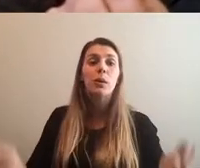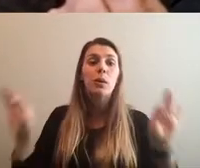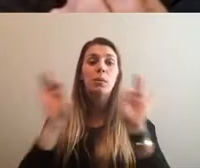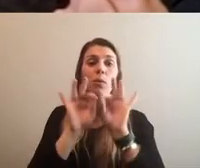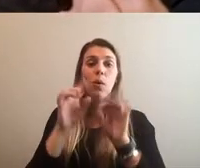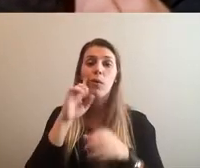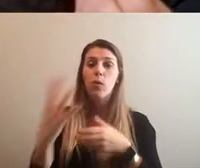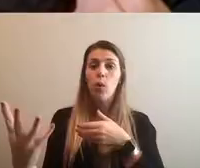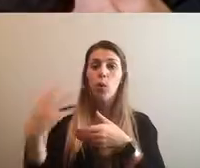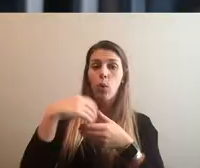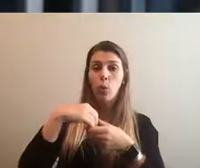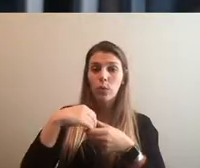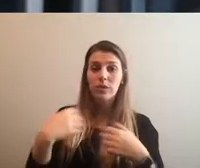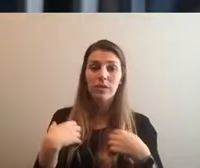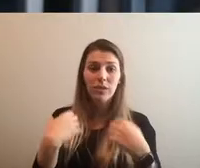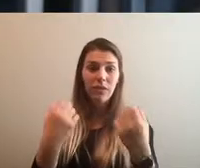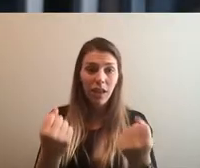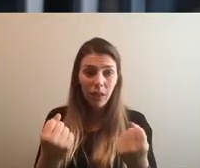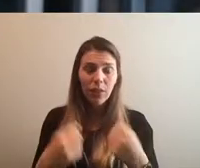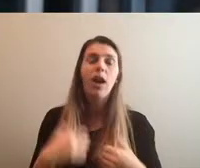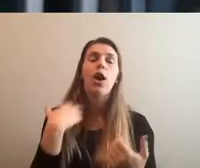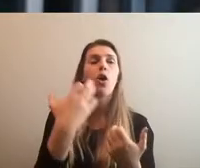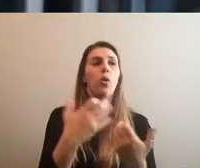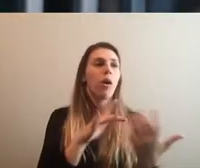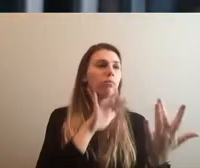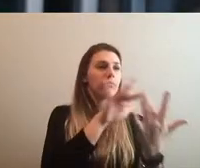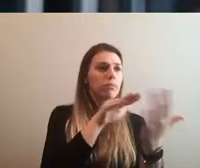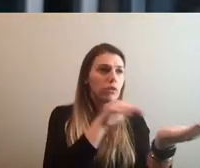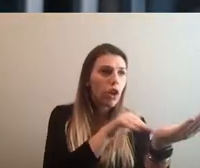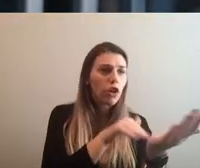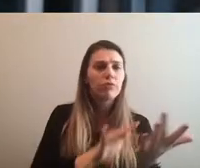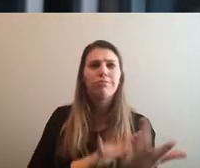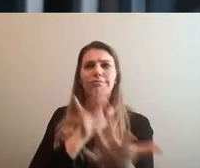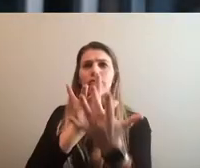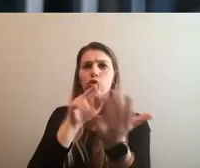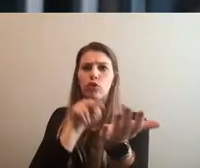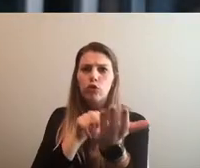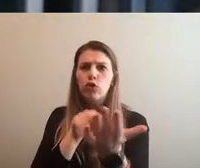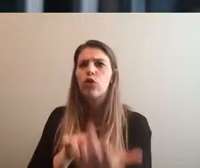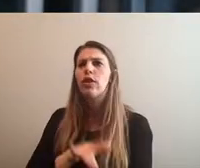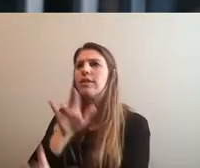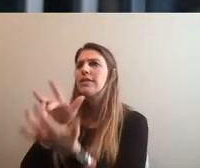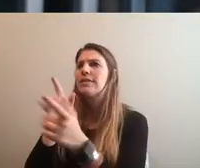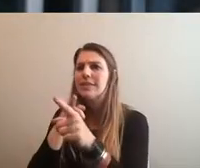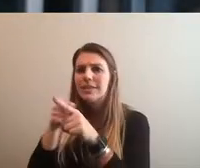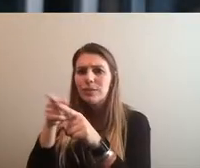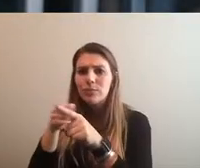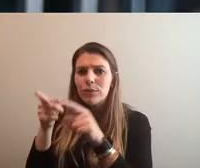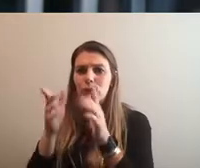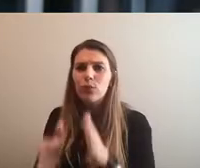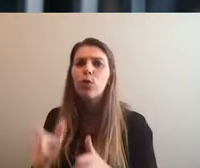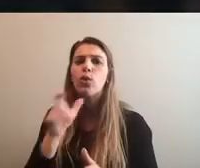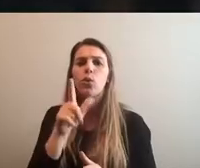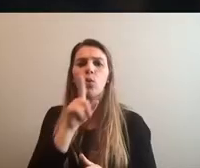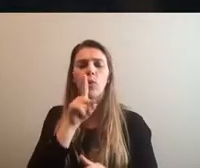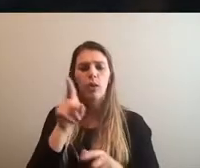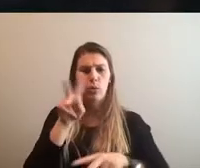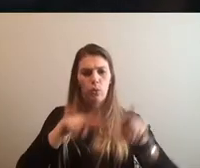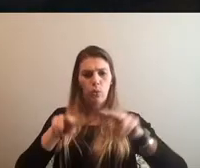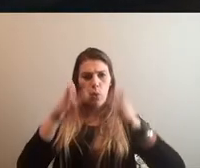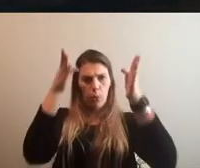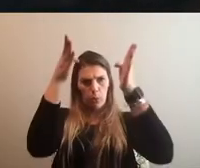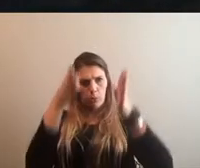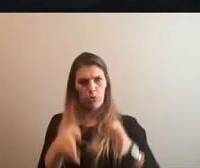want to reach doctors, nurses, specialists to really look at the person.